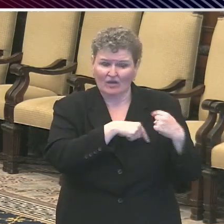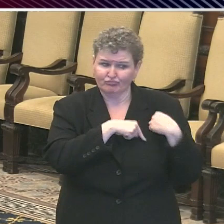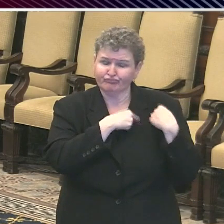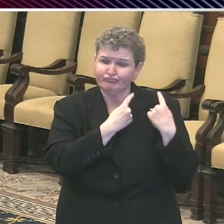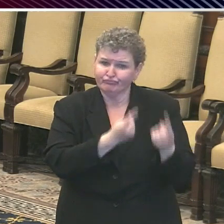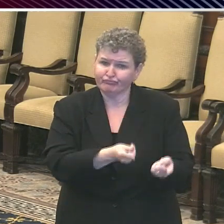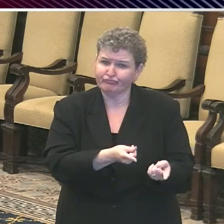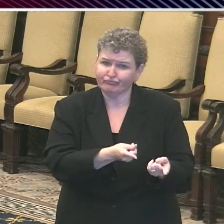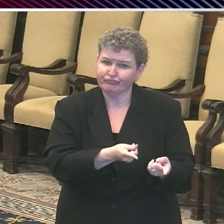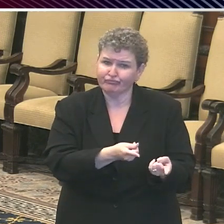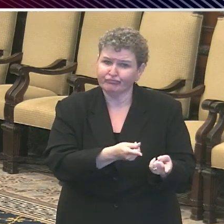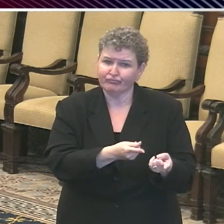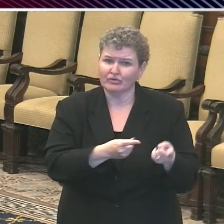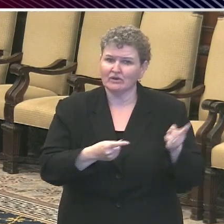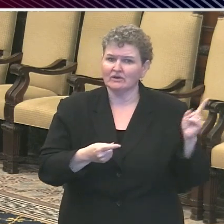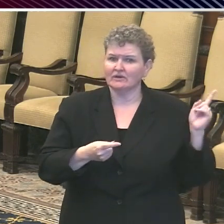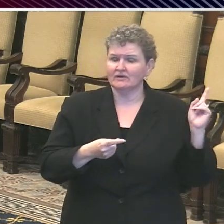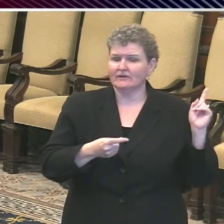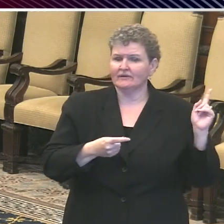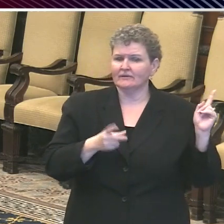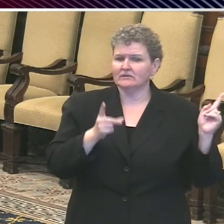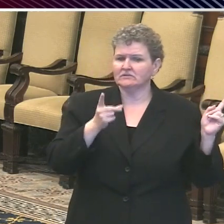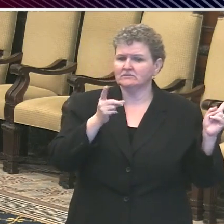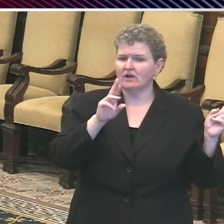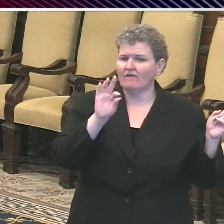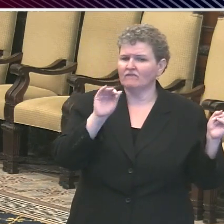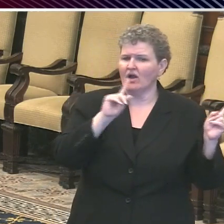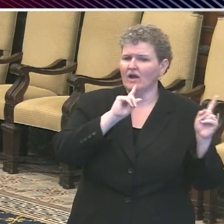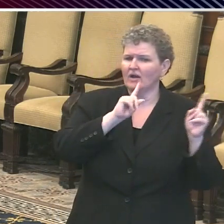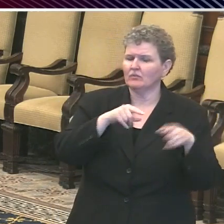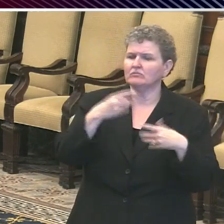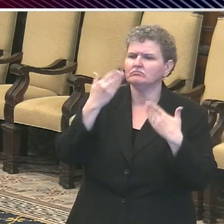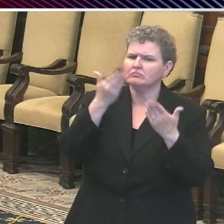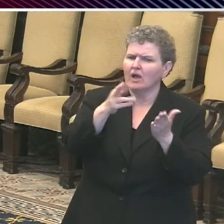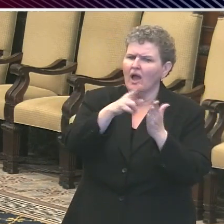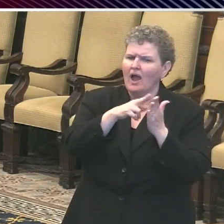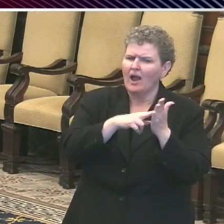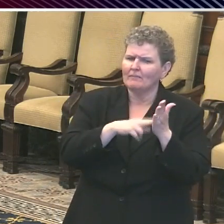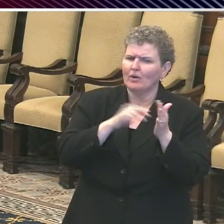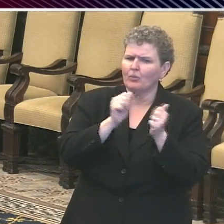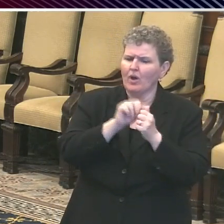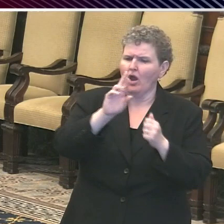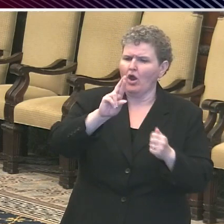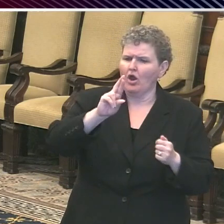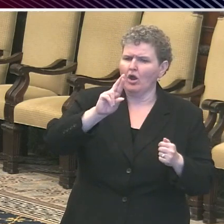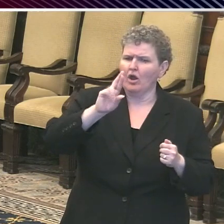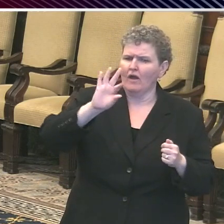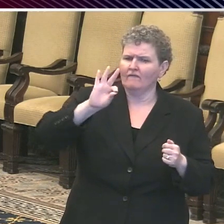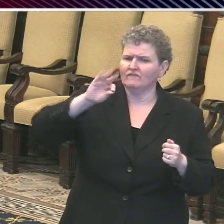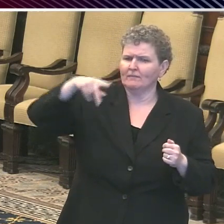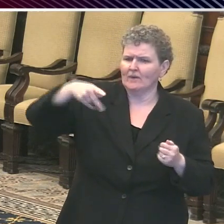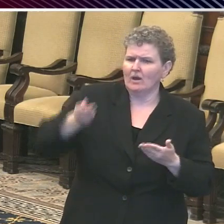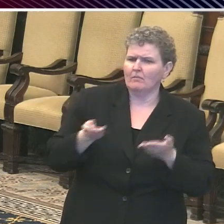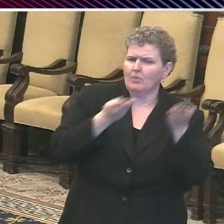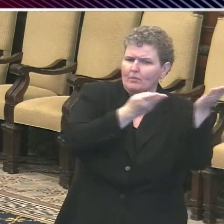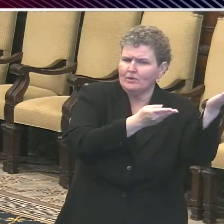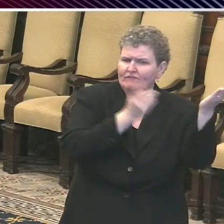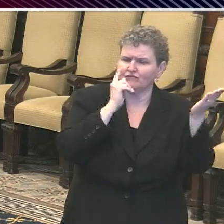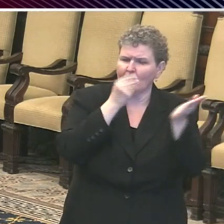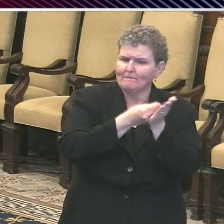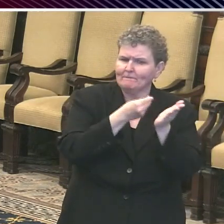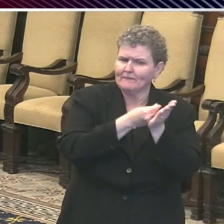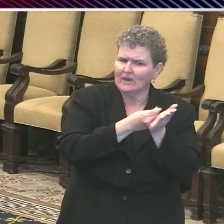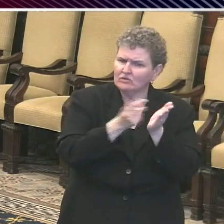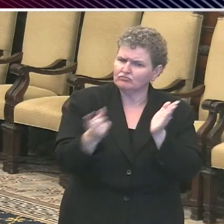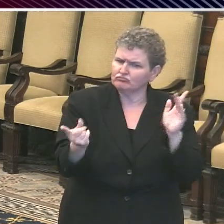So that organization has put in an application under the request for proposals that the health department put out. And so there will be evaluated whether